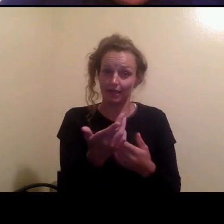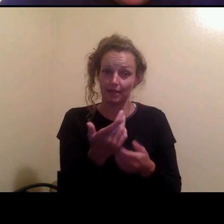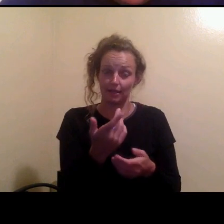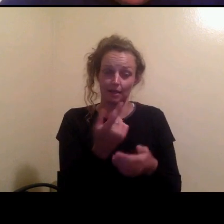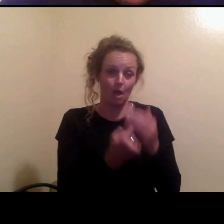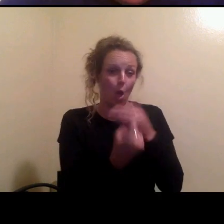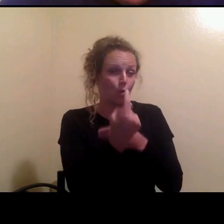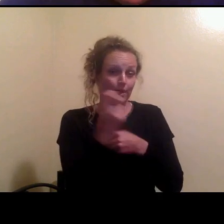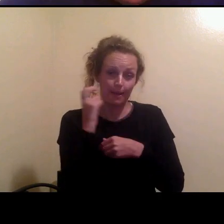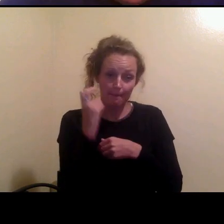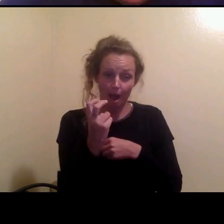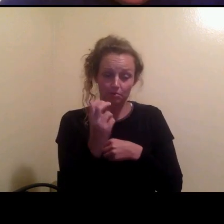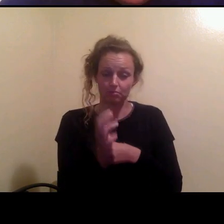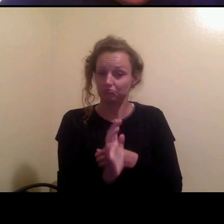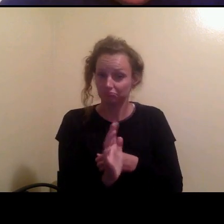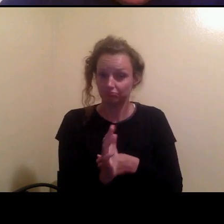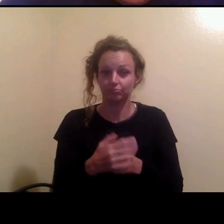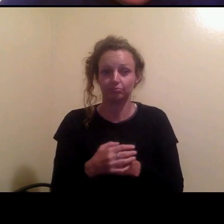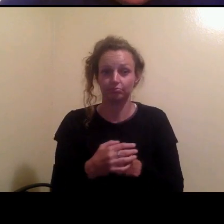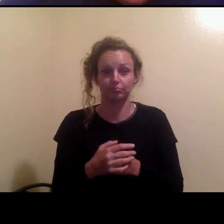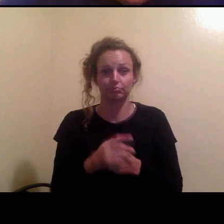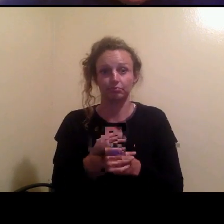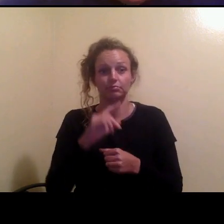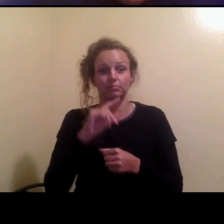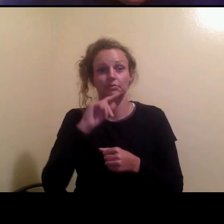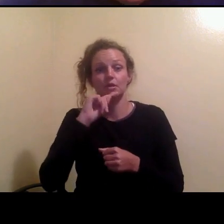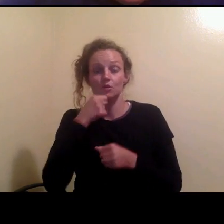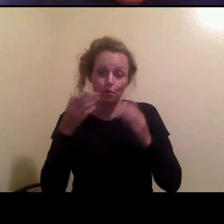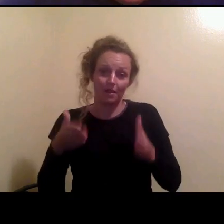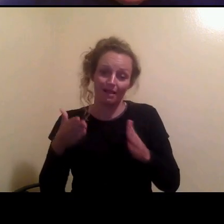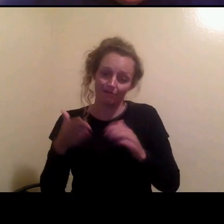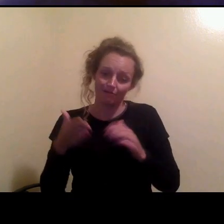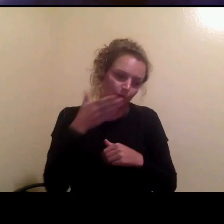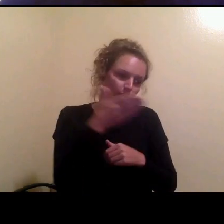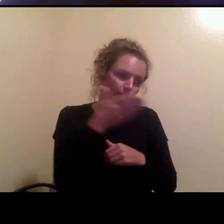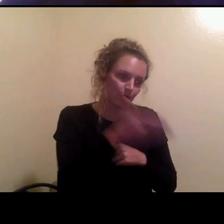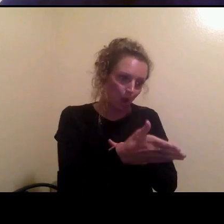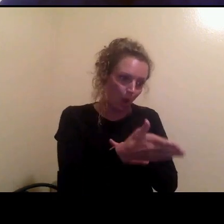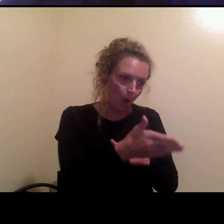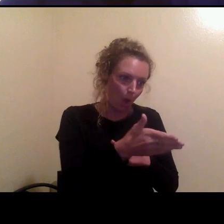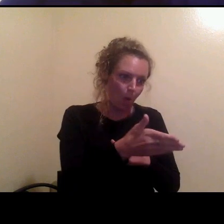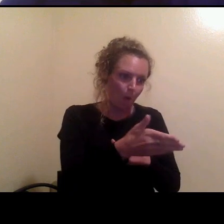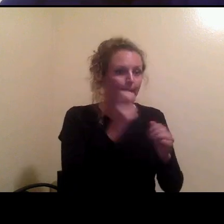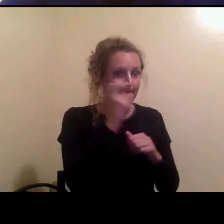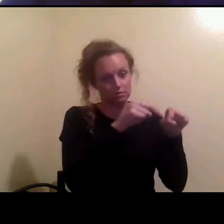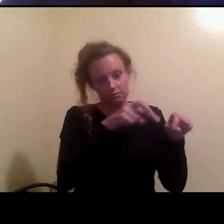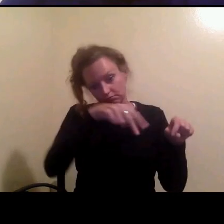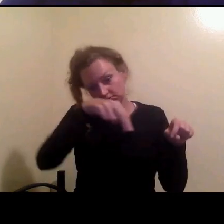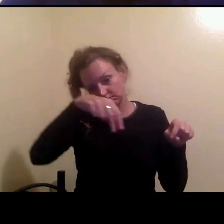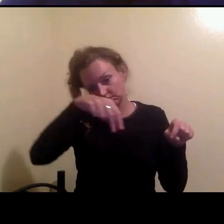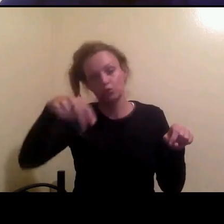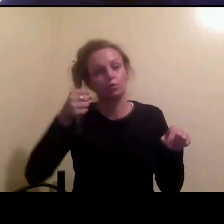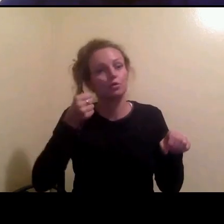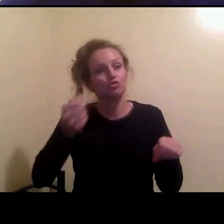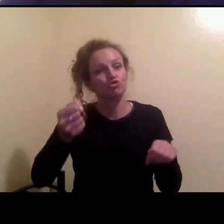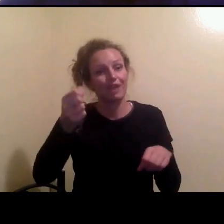coach to go on an outing, to go to some tourist area, that does not have to be. And